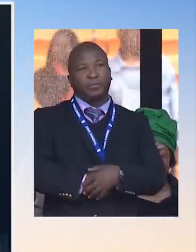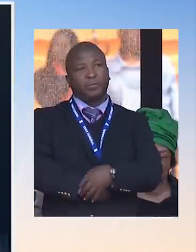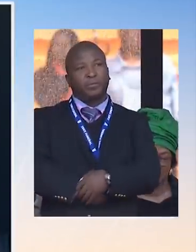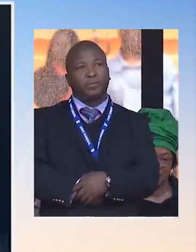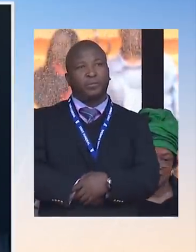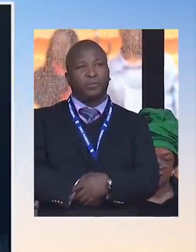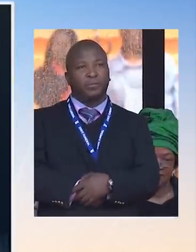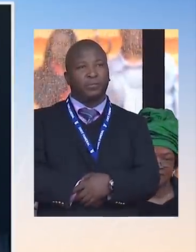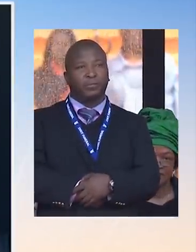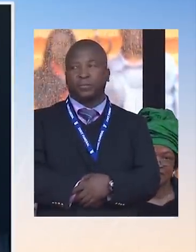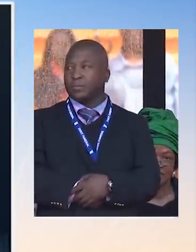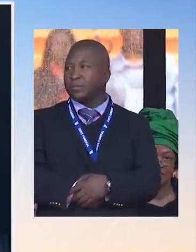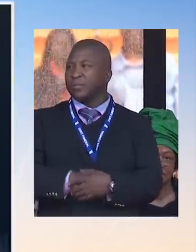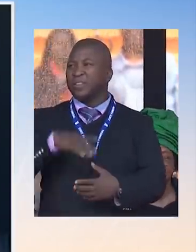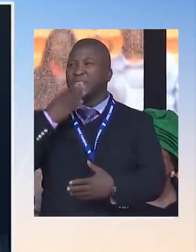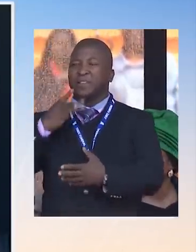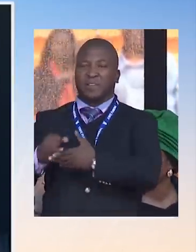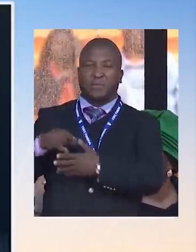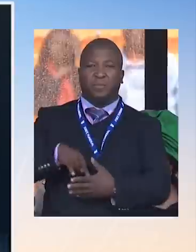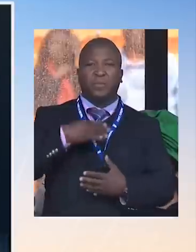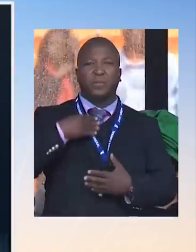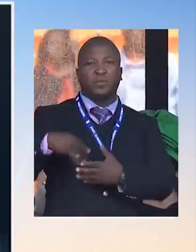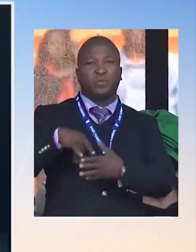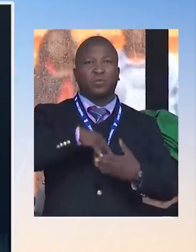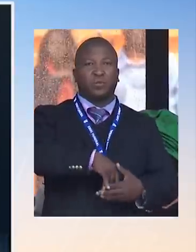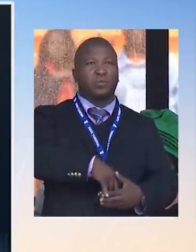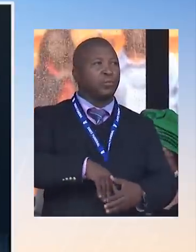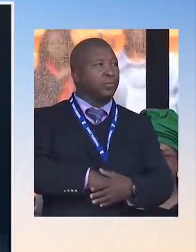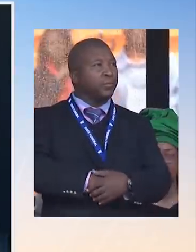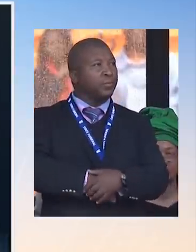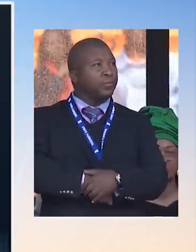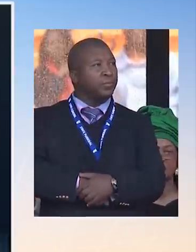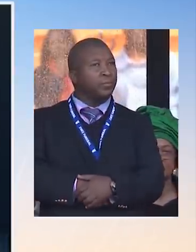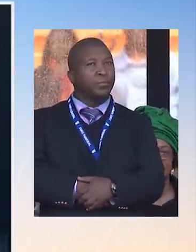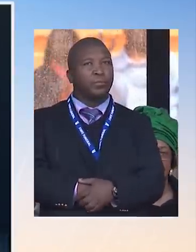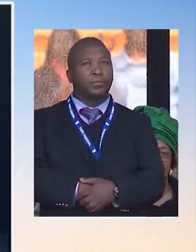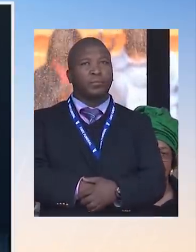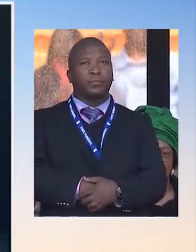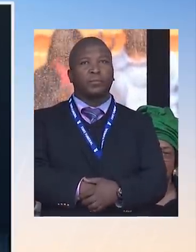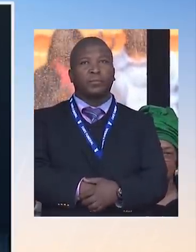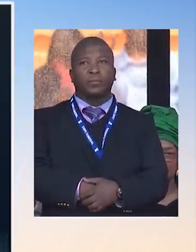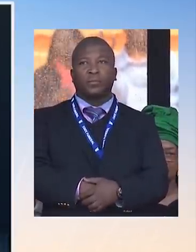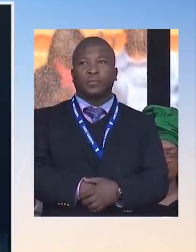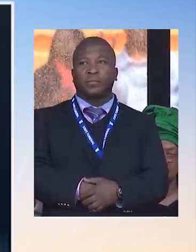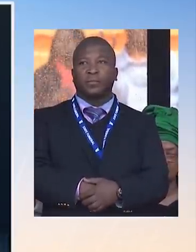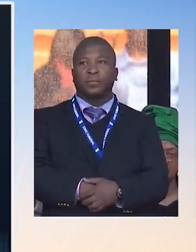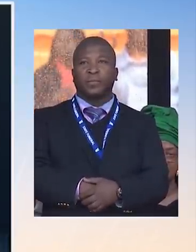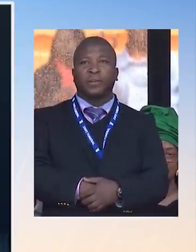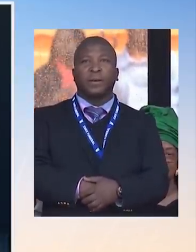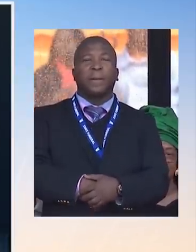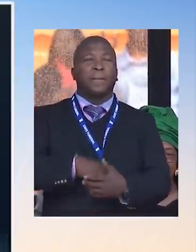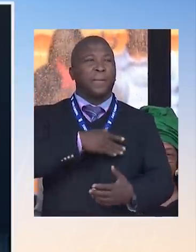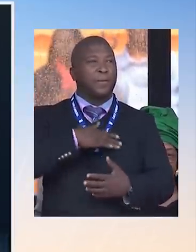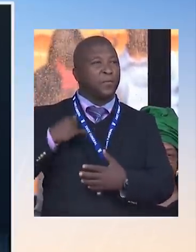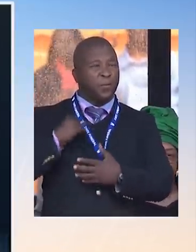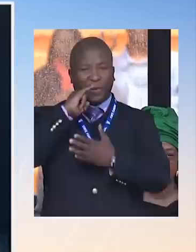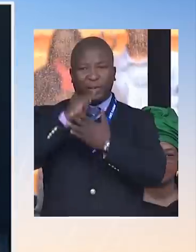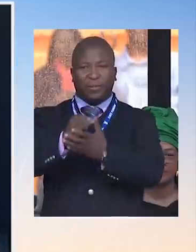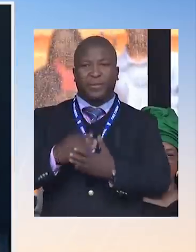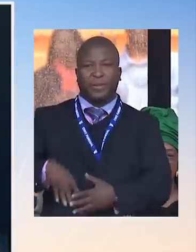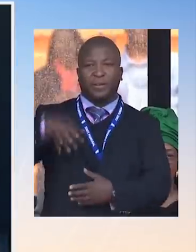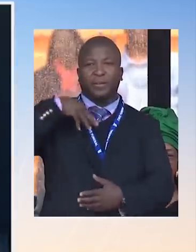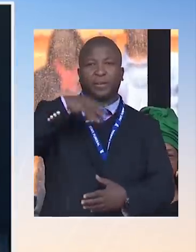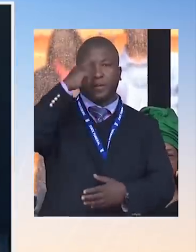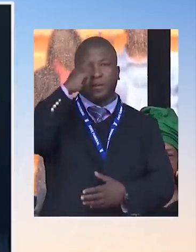and he is very pleased that it did. And policing reform, in broadly speaking, is an issue that he believes is urgent and one that he